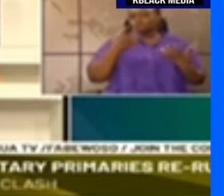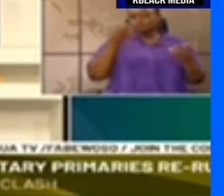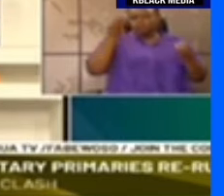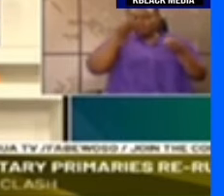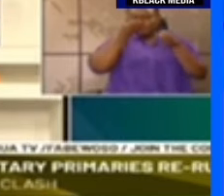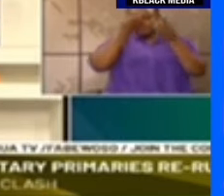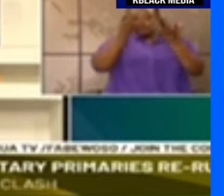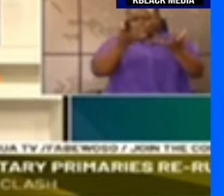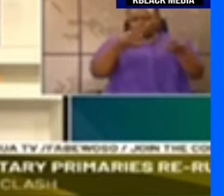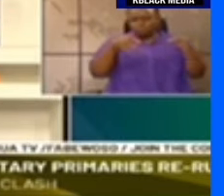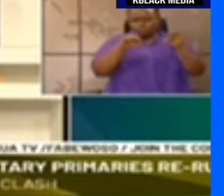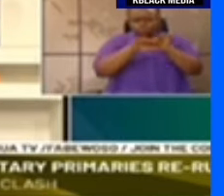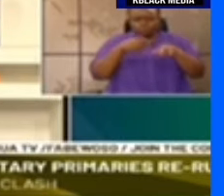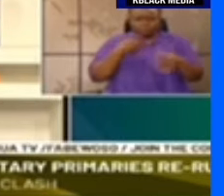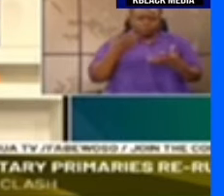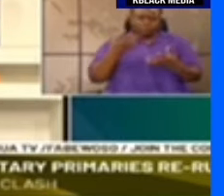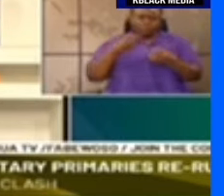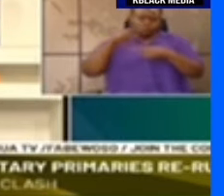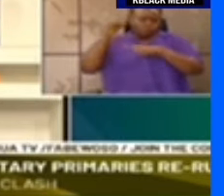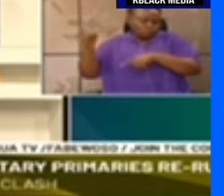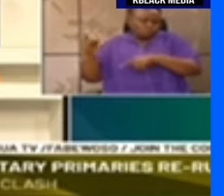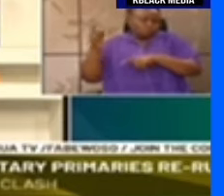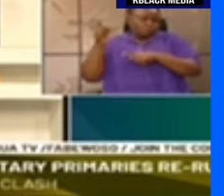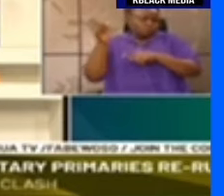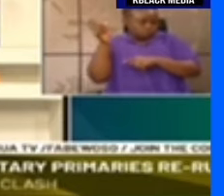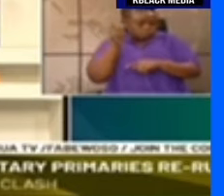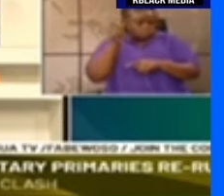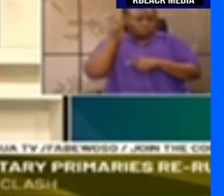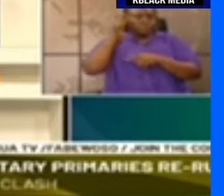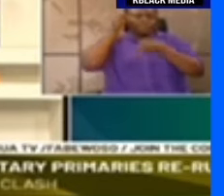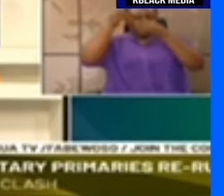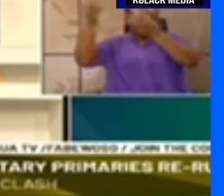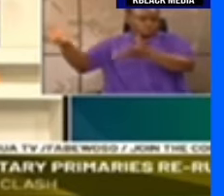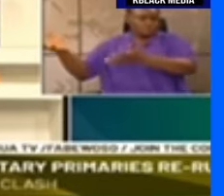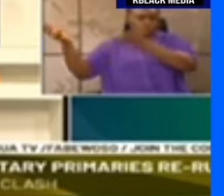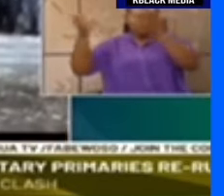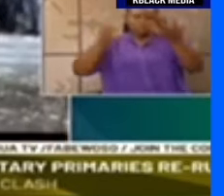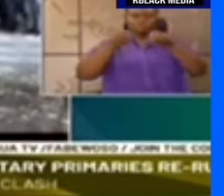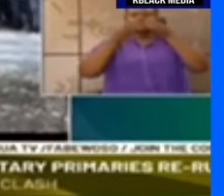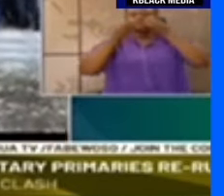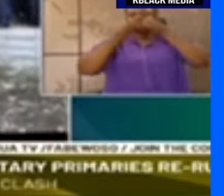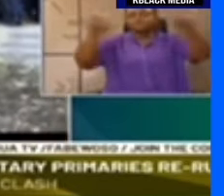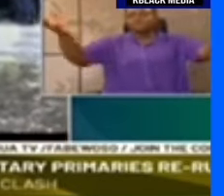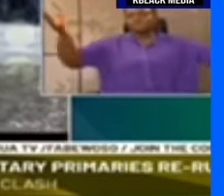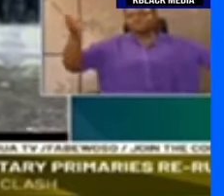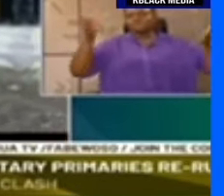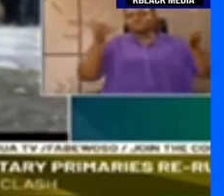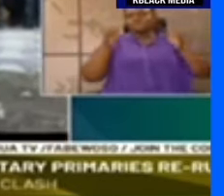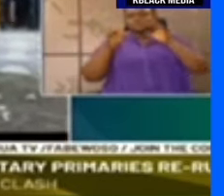to that, na there had been earlier conversation, e komo bebre akoso, e